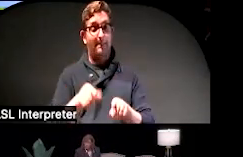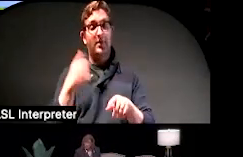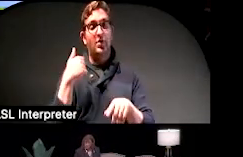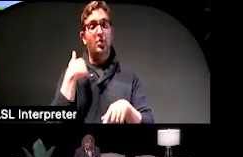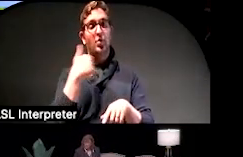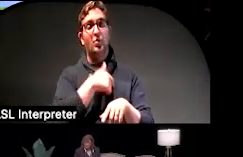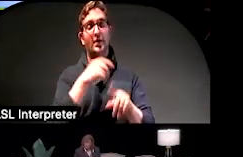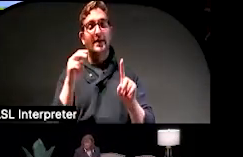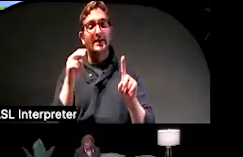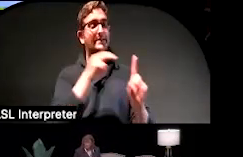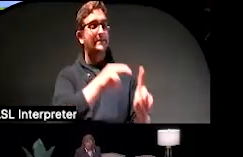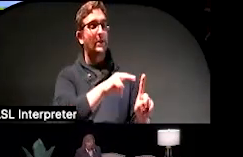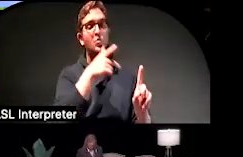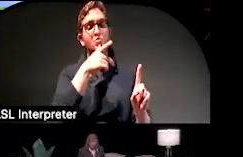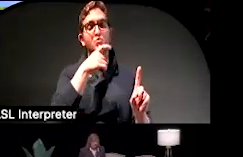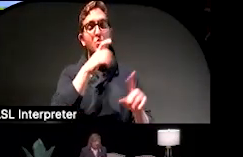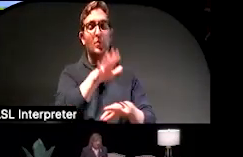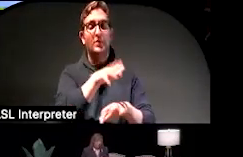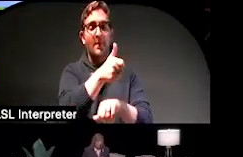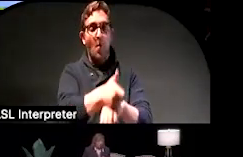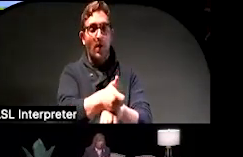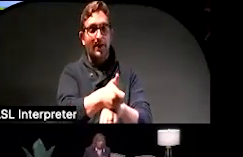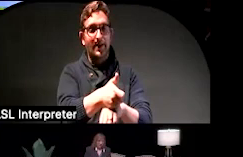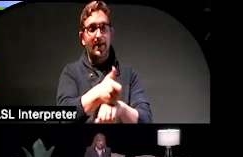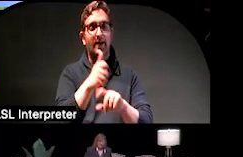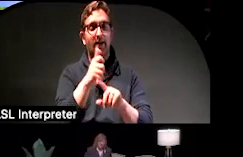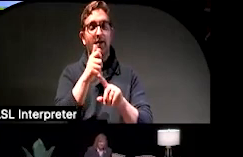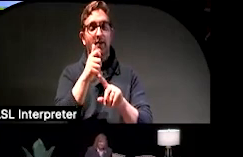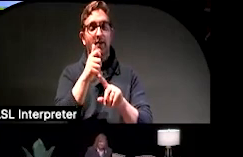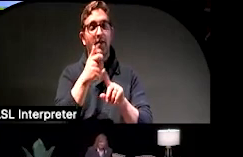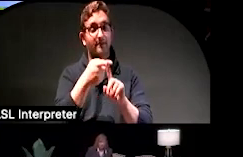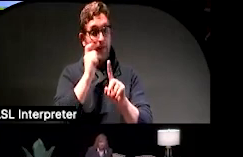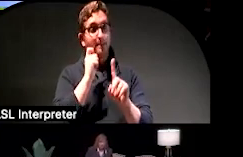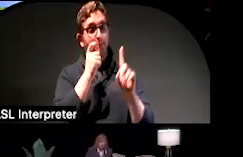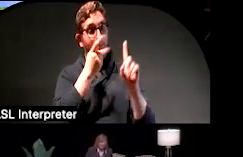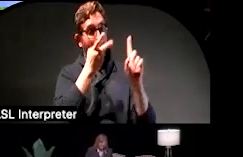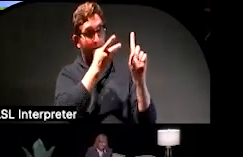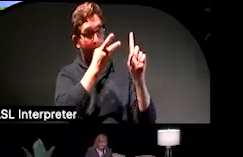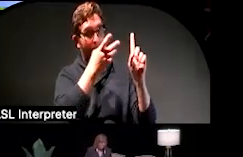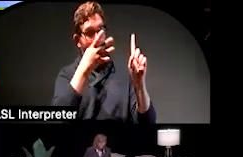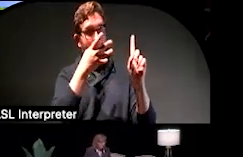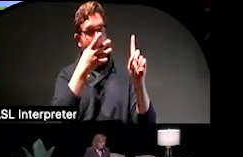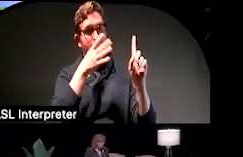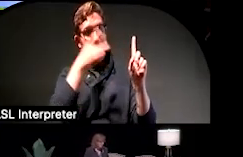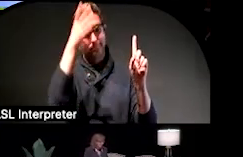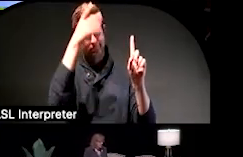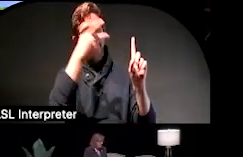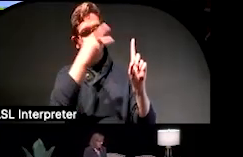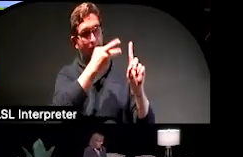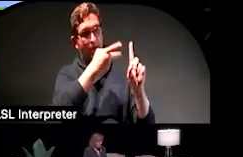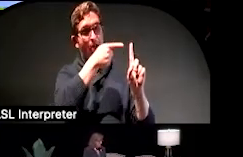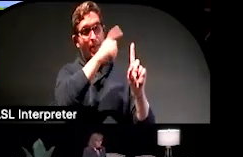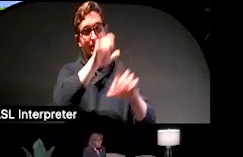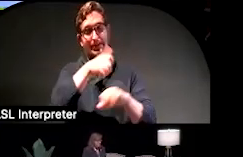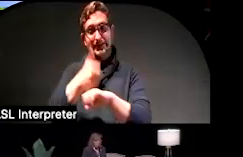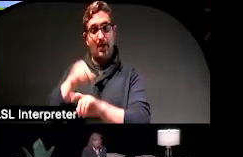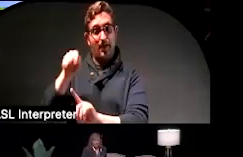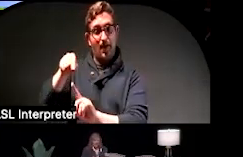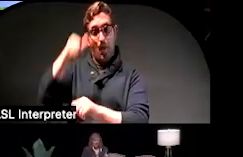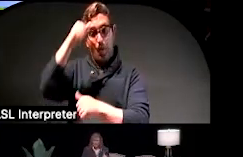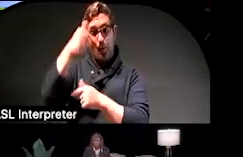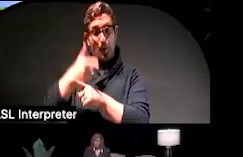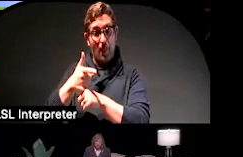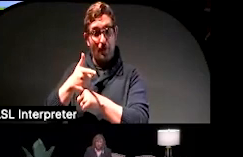who was appointed by these folks, and they appointed this brother